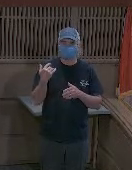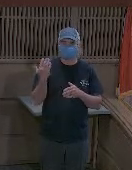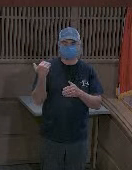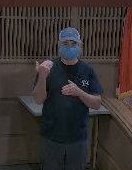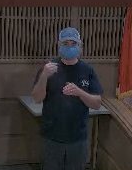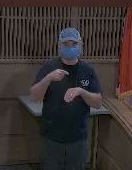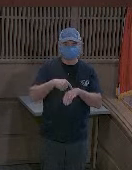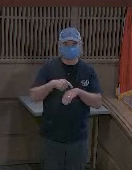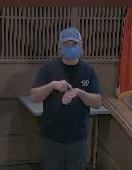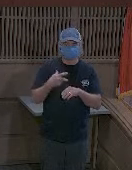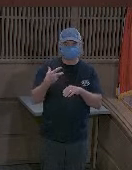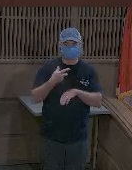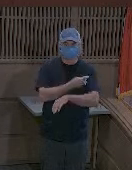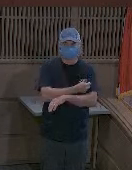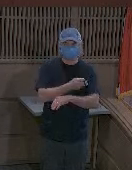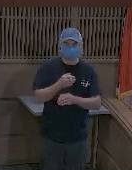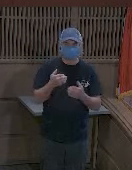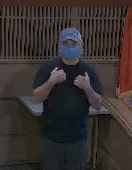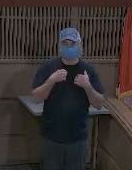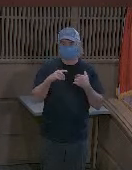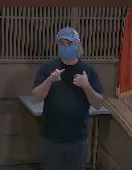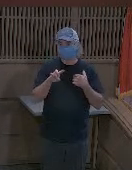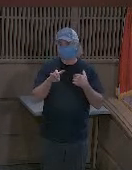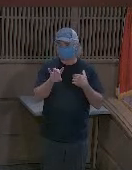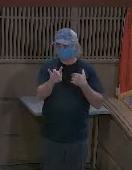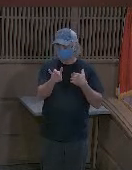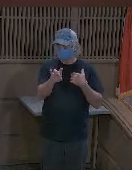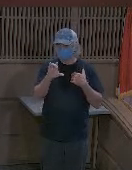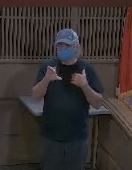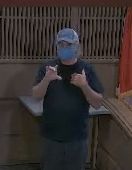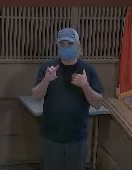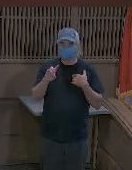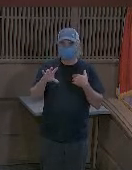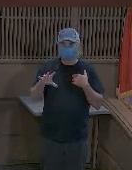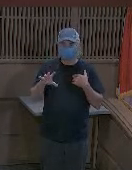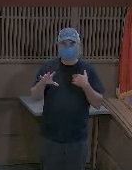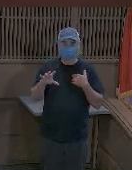875 people that were vaccinated. And so when you start to think about that for a second,